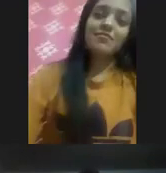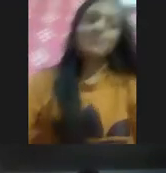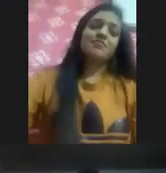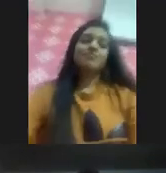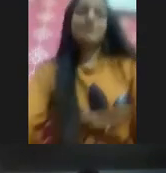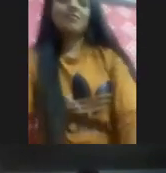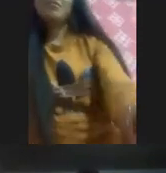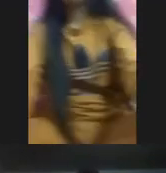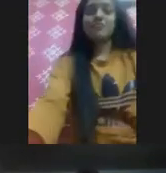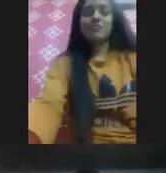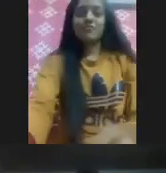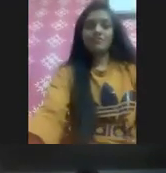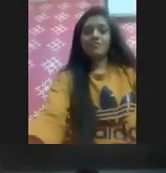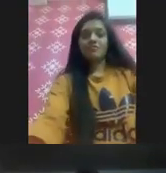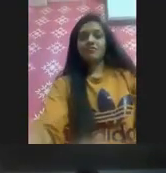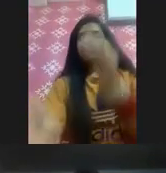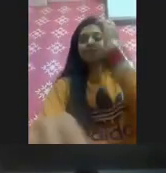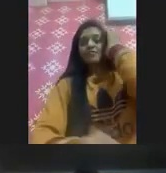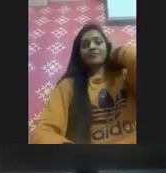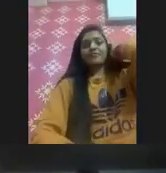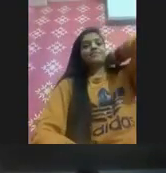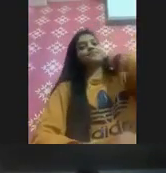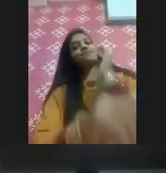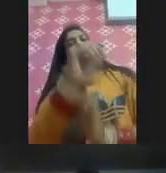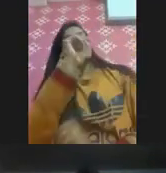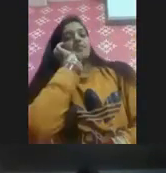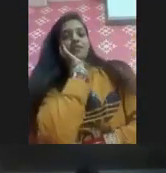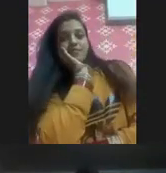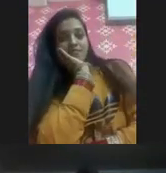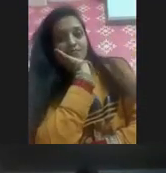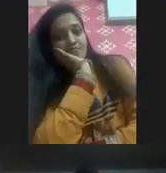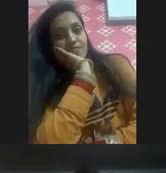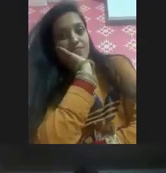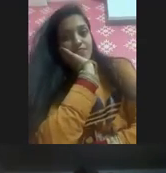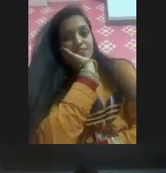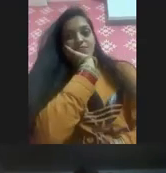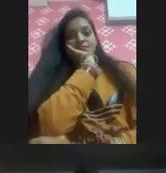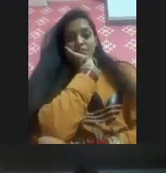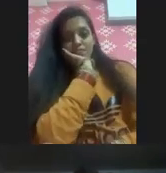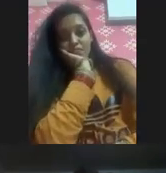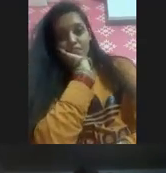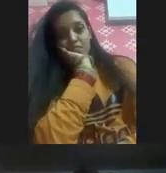to answer what Claudia Pinessi was asking,